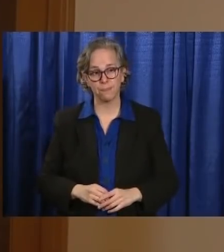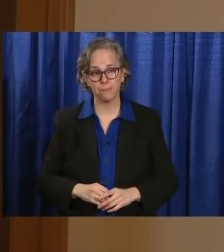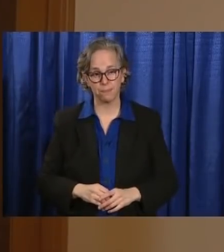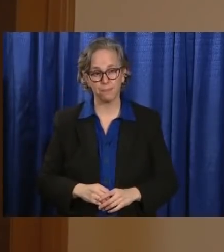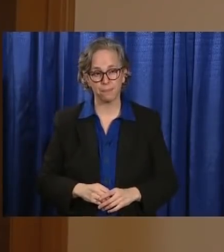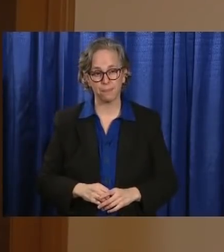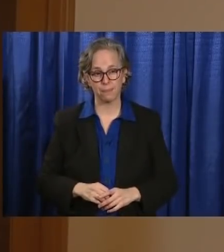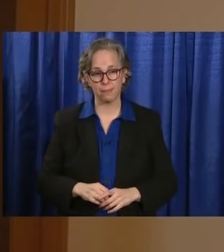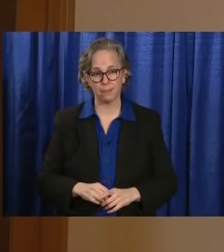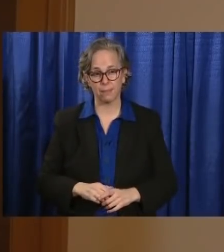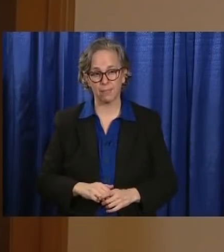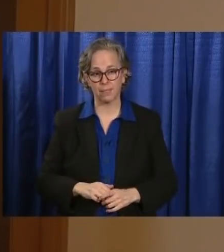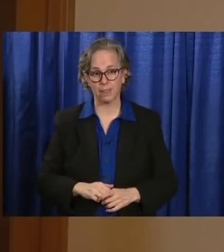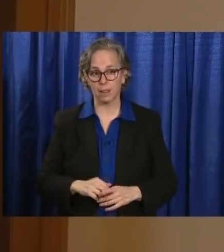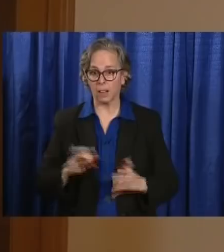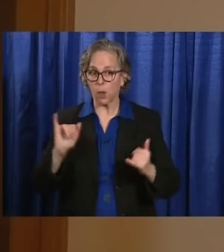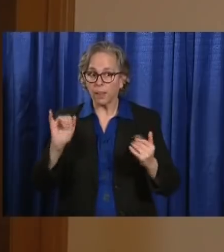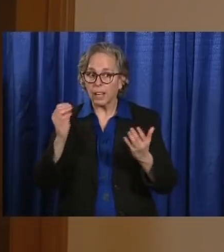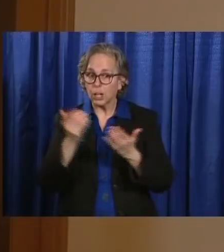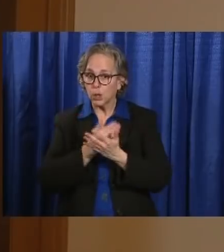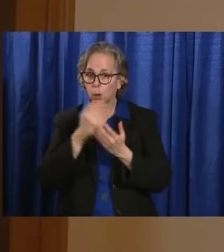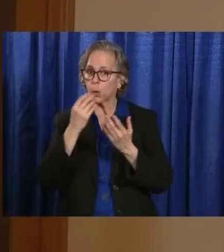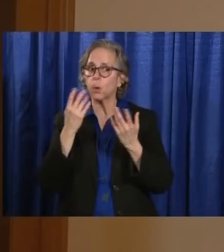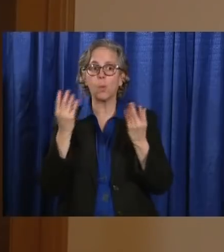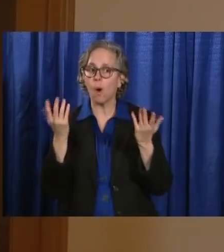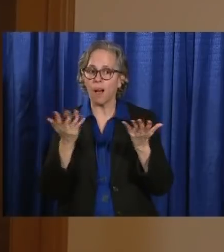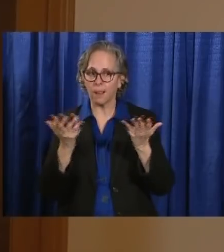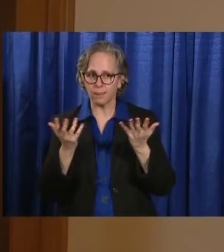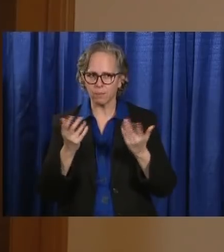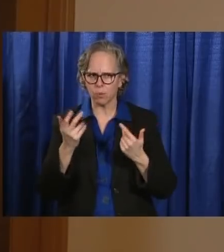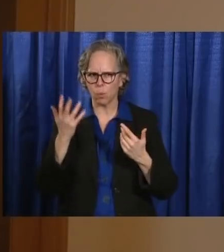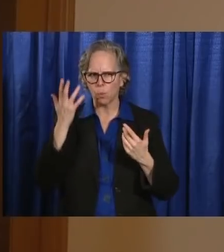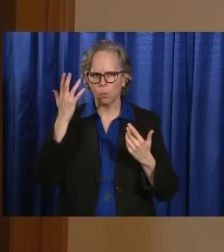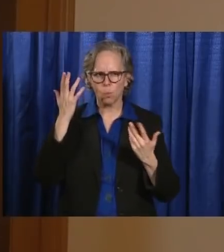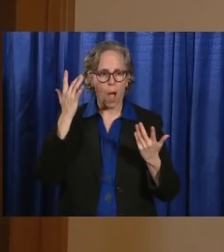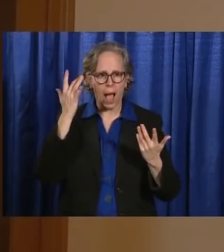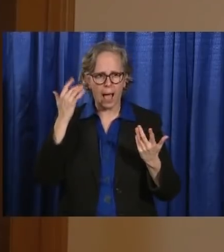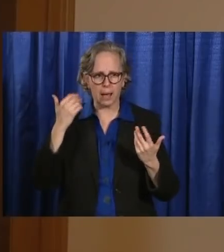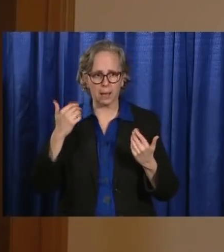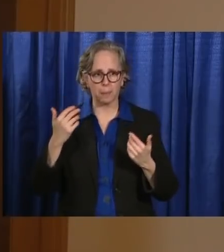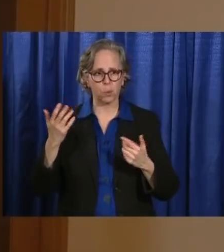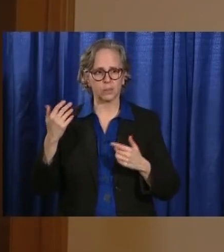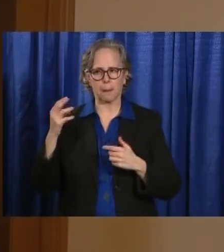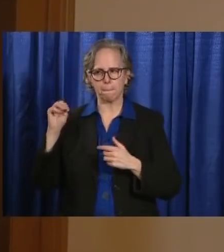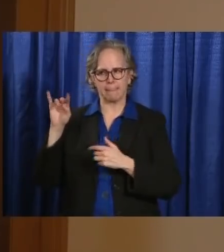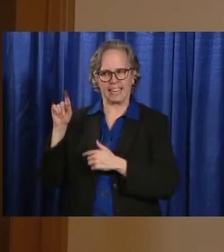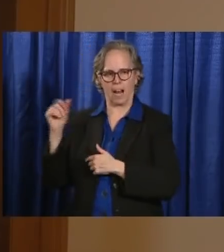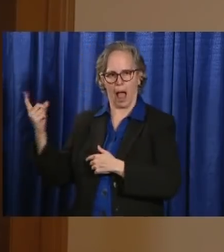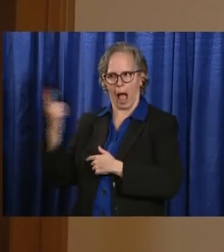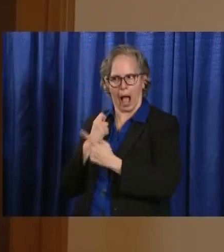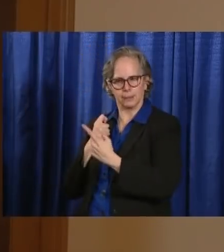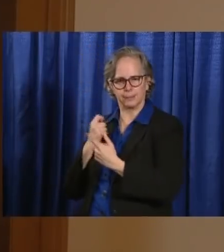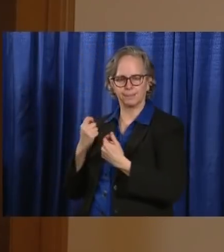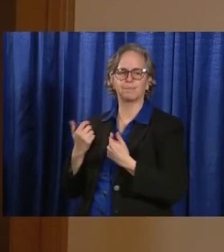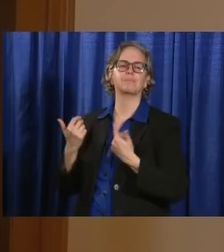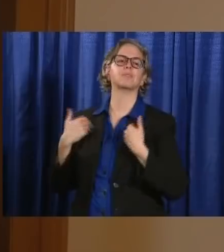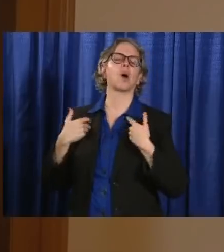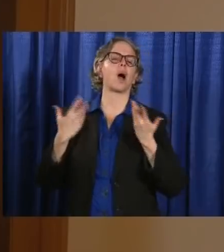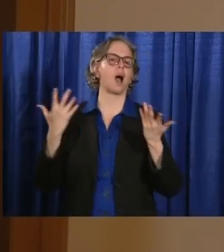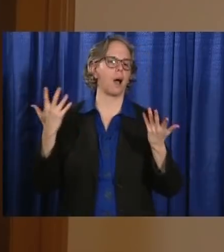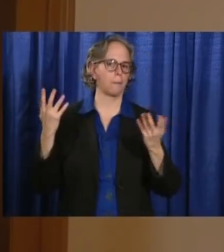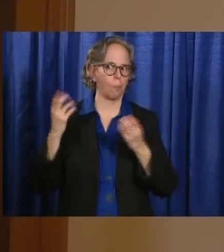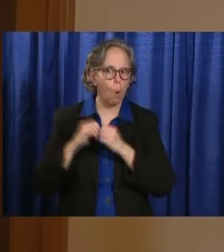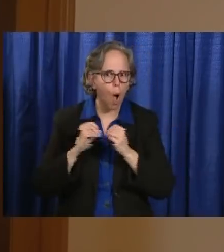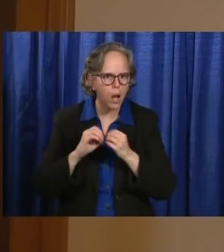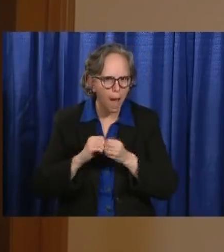So this is new today. This is responding to our media. I have so much more to share, more numbers with the media.